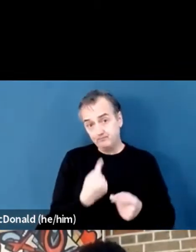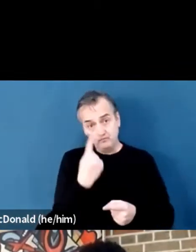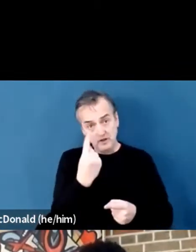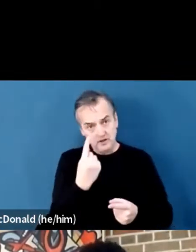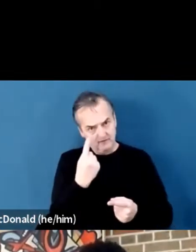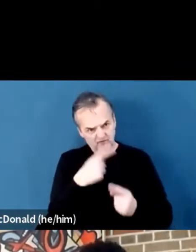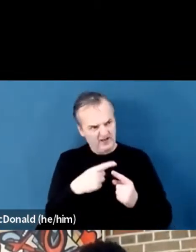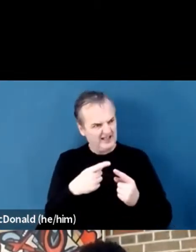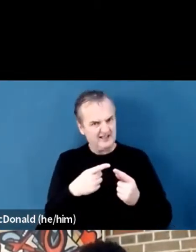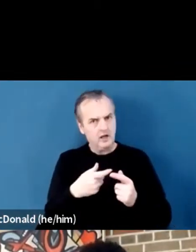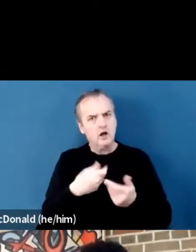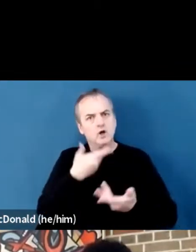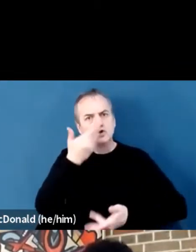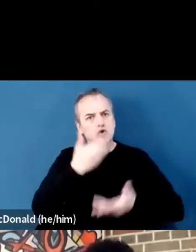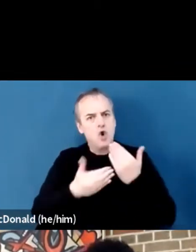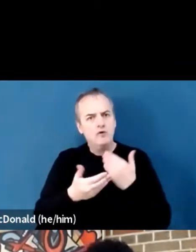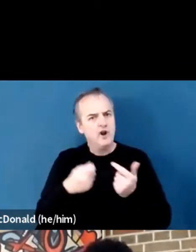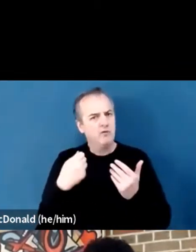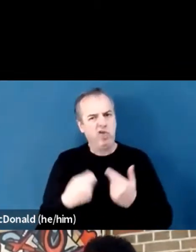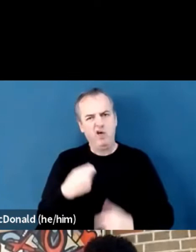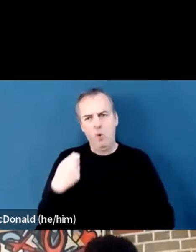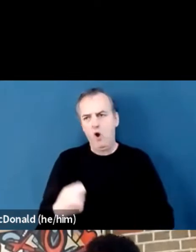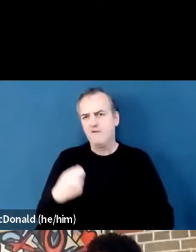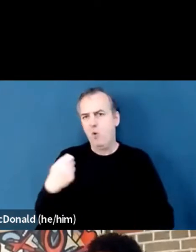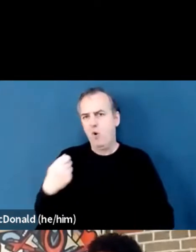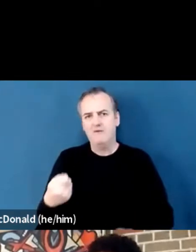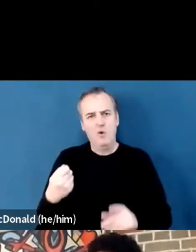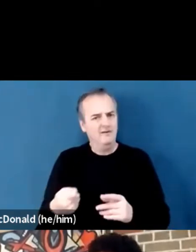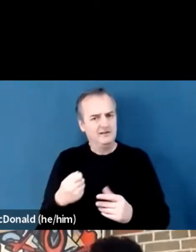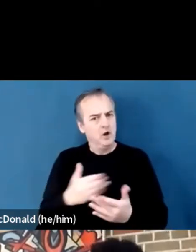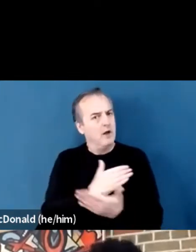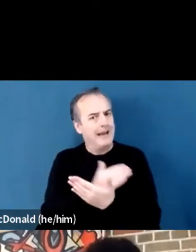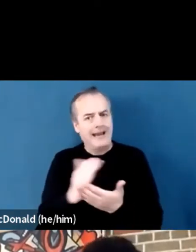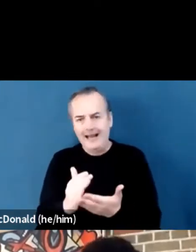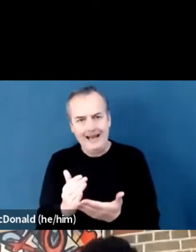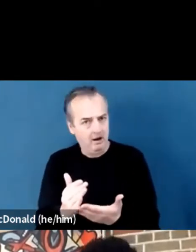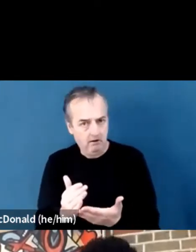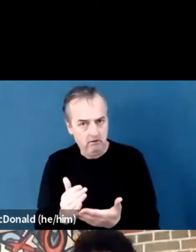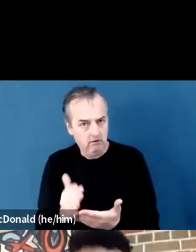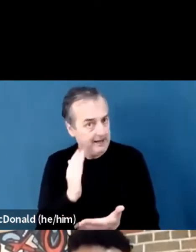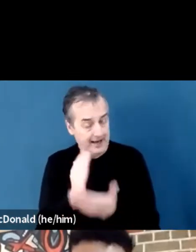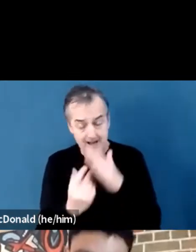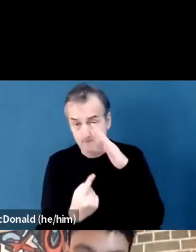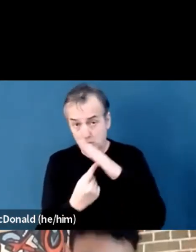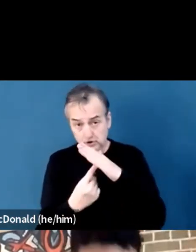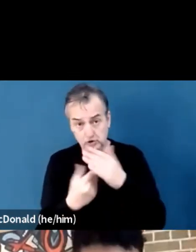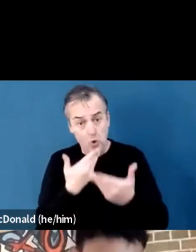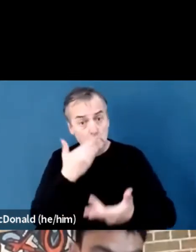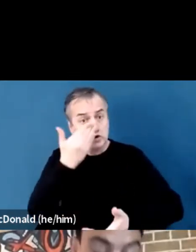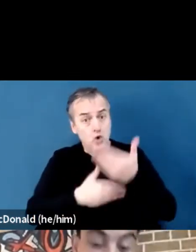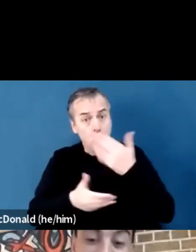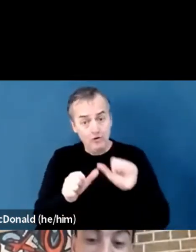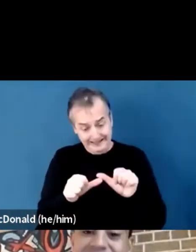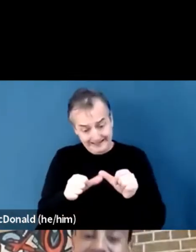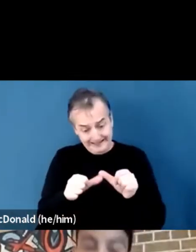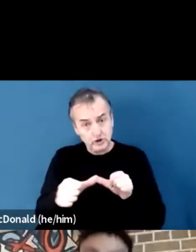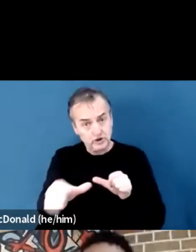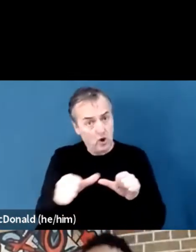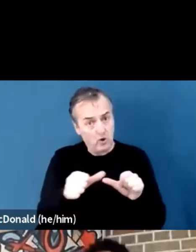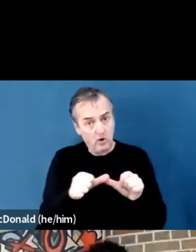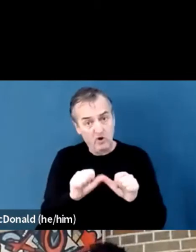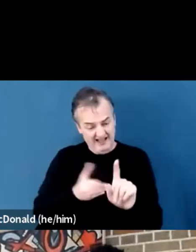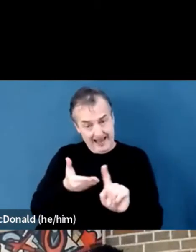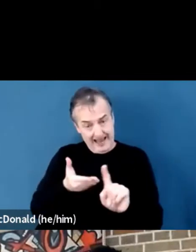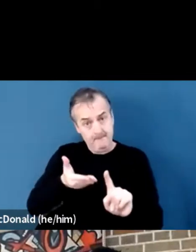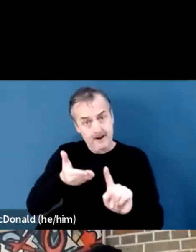pacey and clear, and don't waffle on. I say this, I'm going to probably waffle loads now, but short,